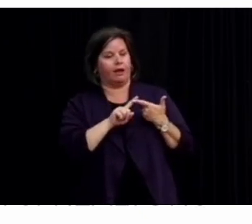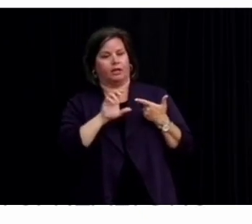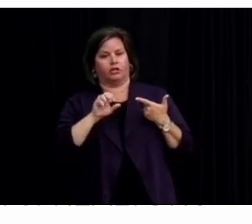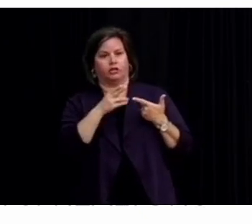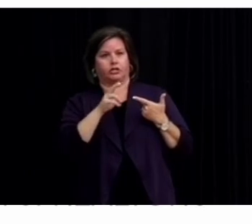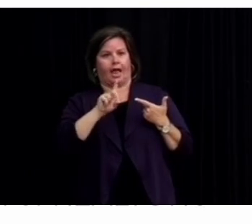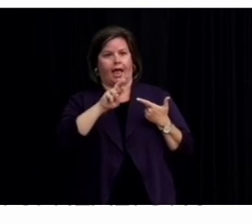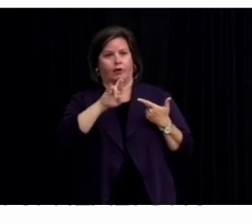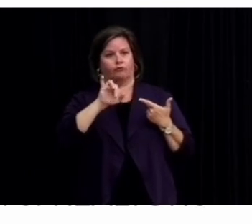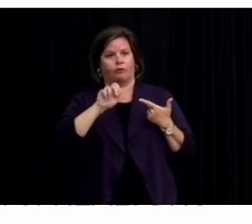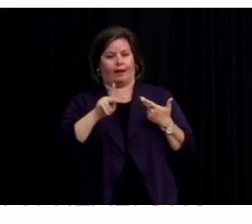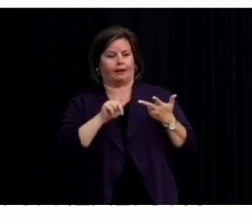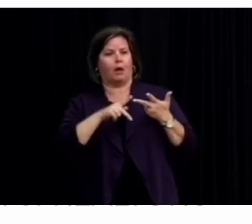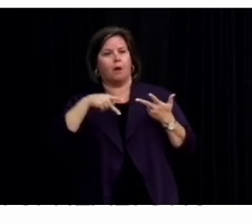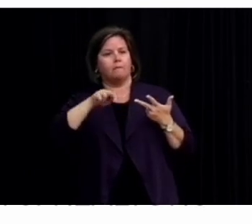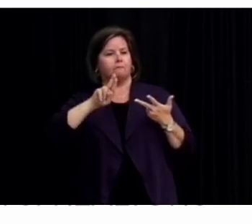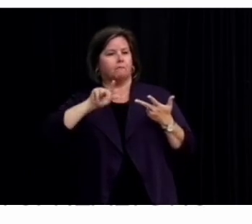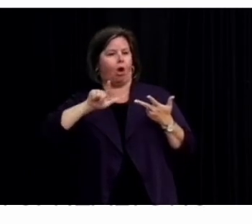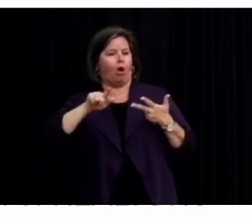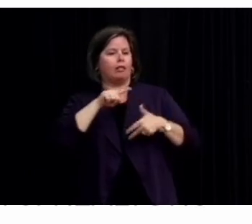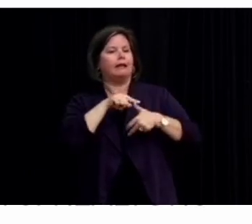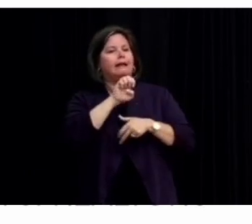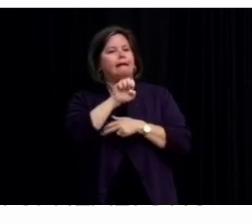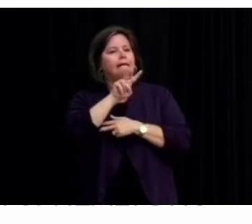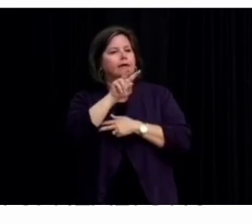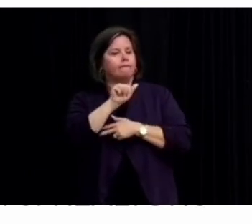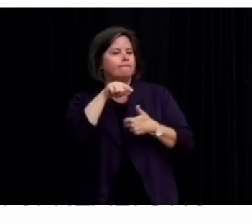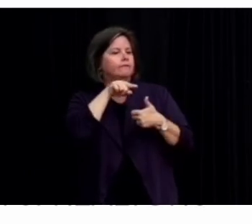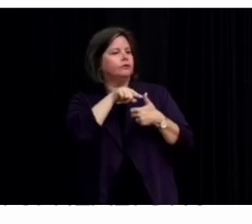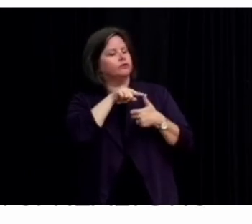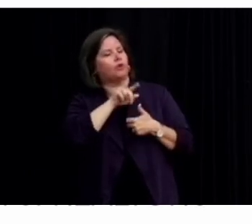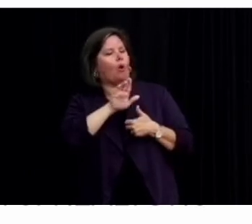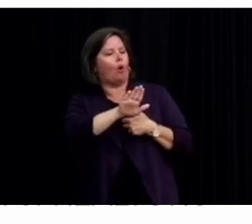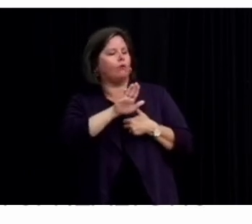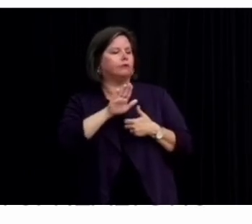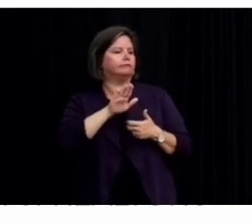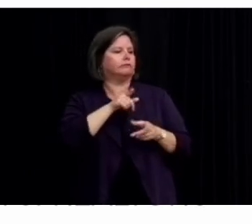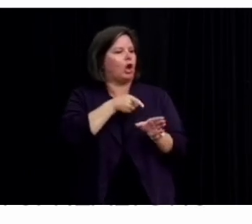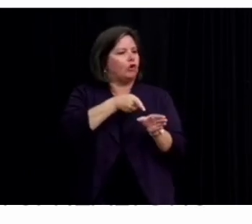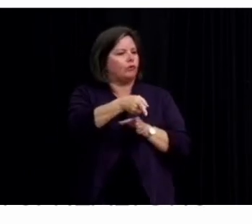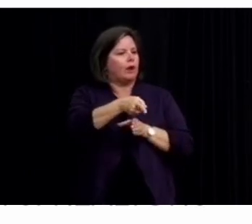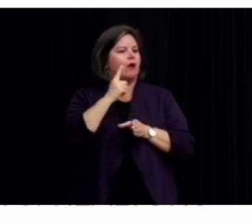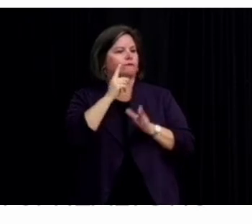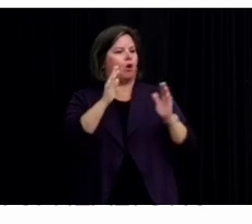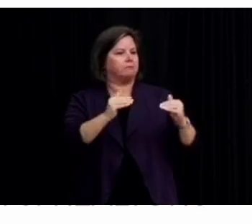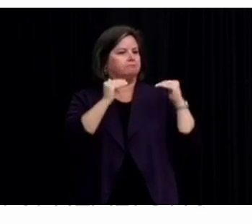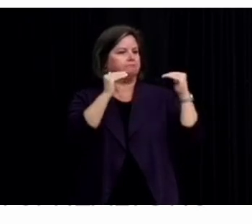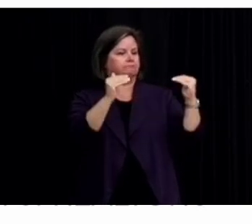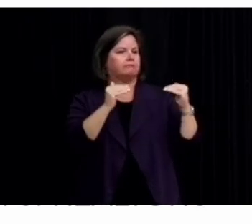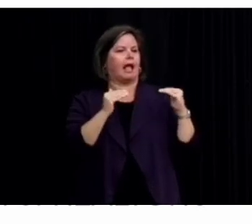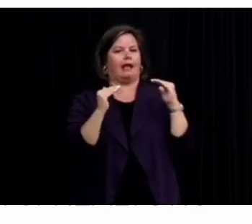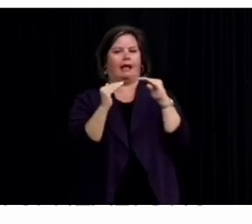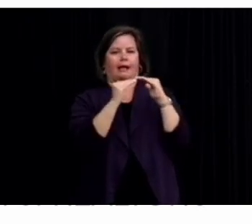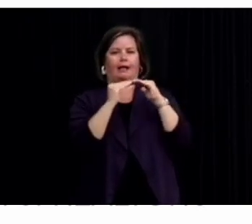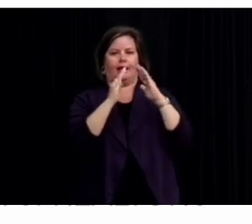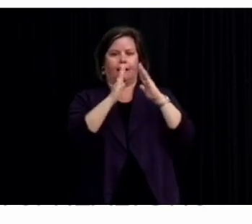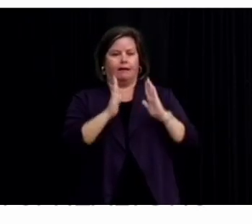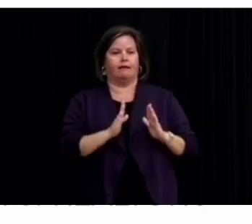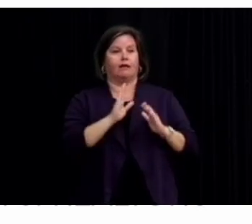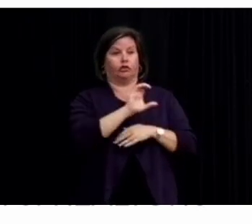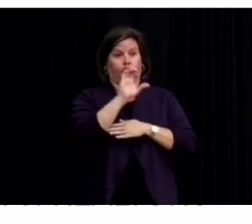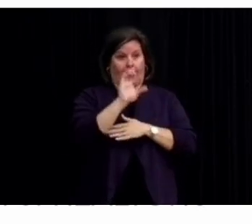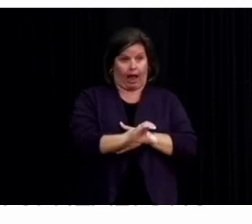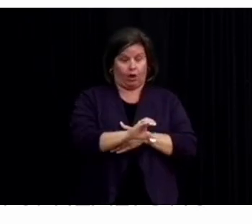Paul Yorkis. Eva B. Lee has spent majority of her career advancing affordable housing initiatives in Chicago.